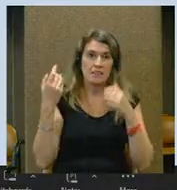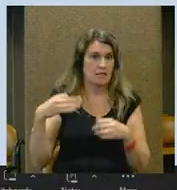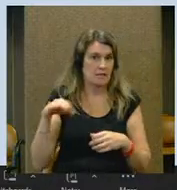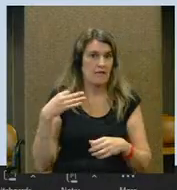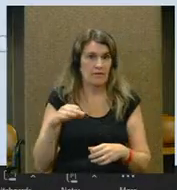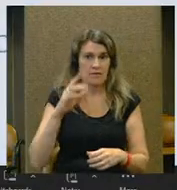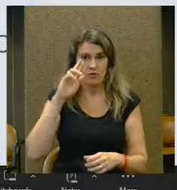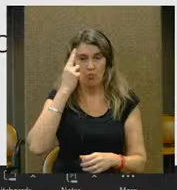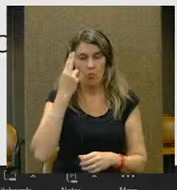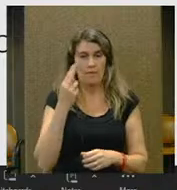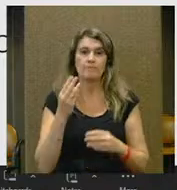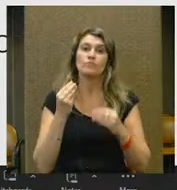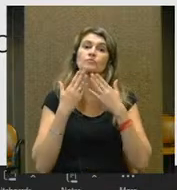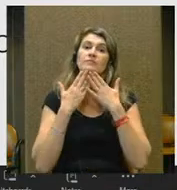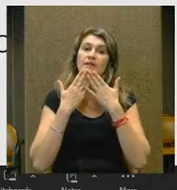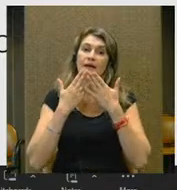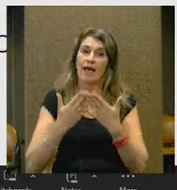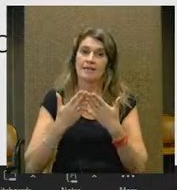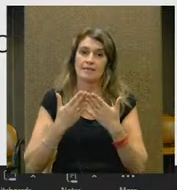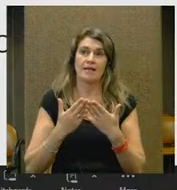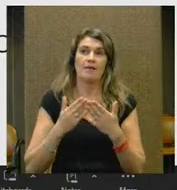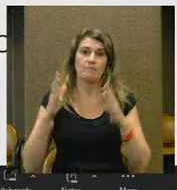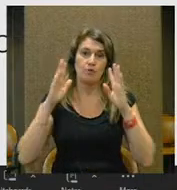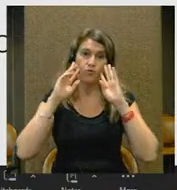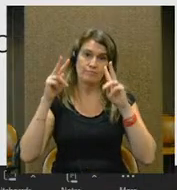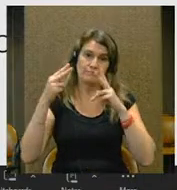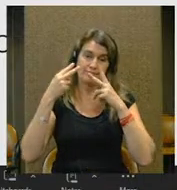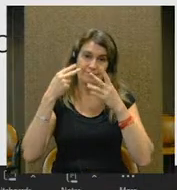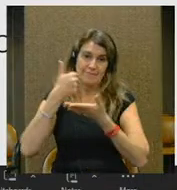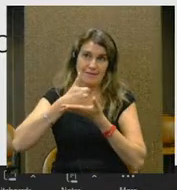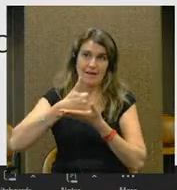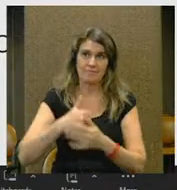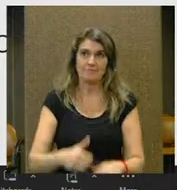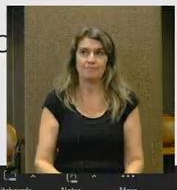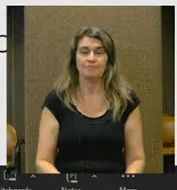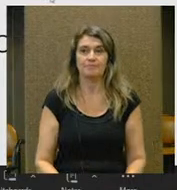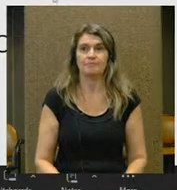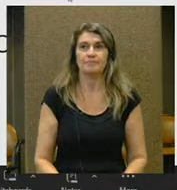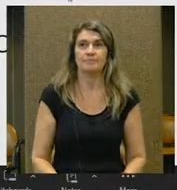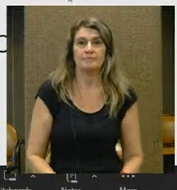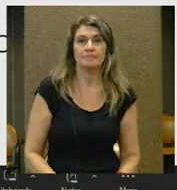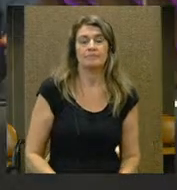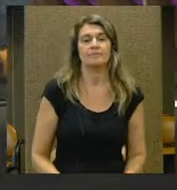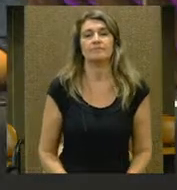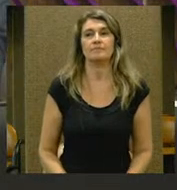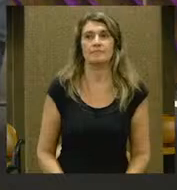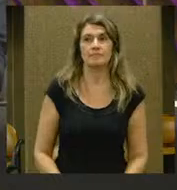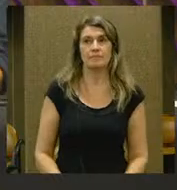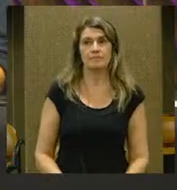now. That's all. Thank you very much for your attention.